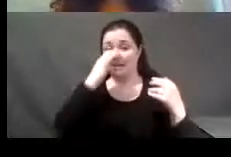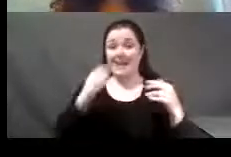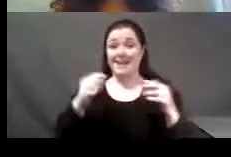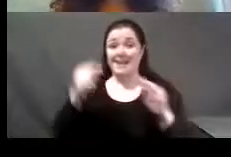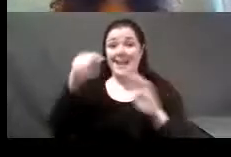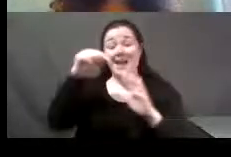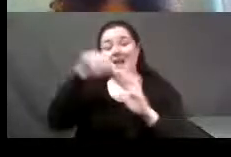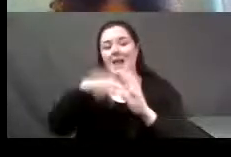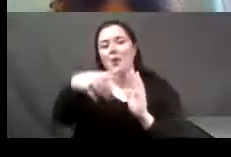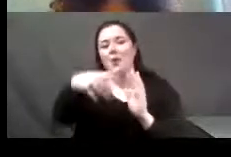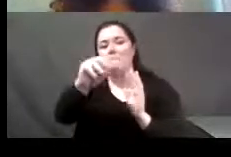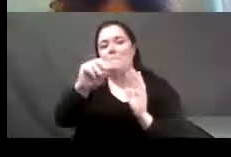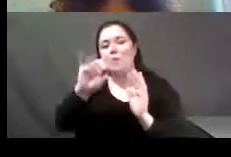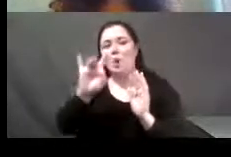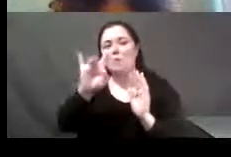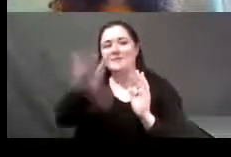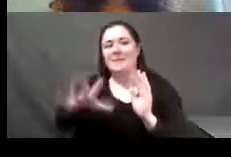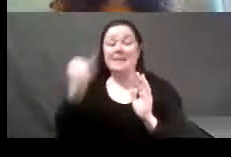you can get